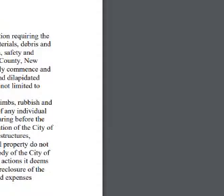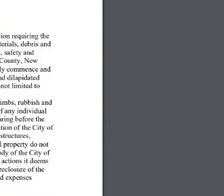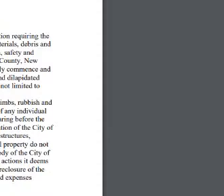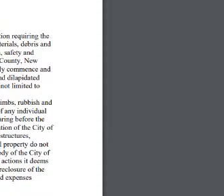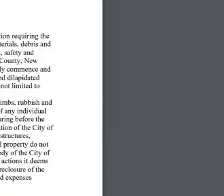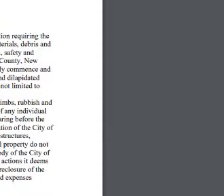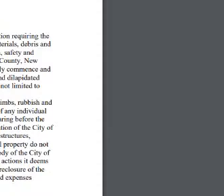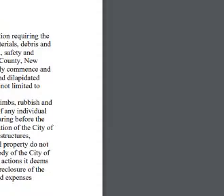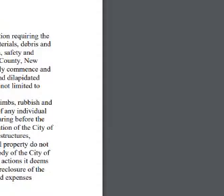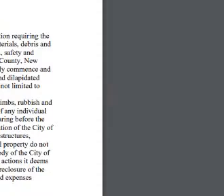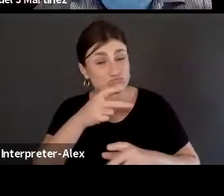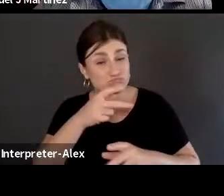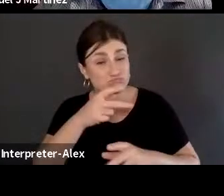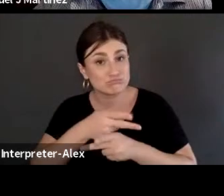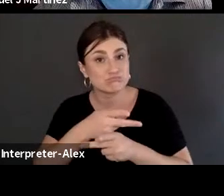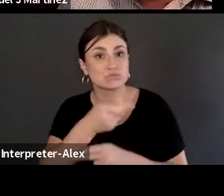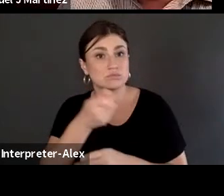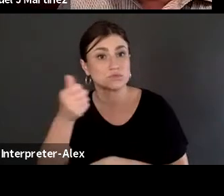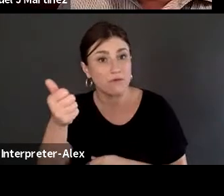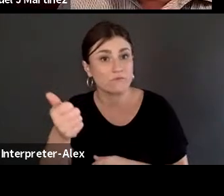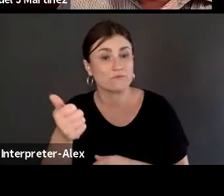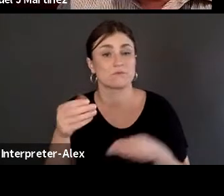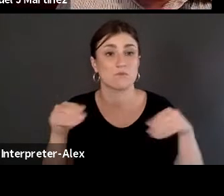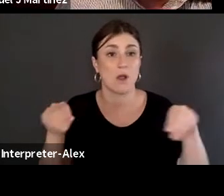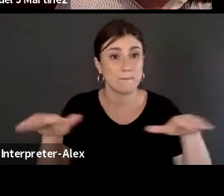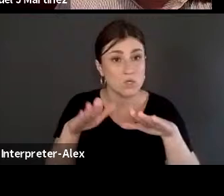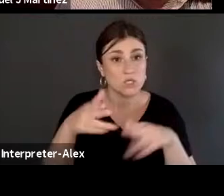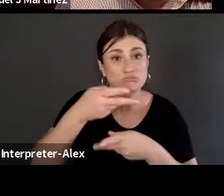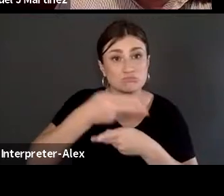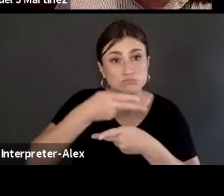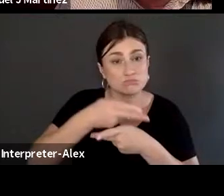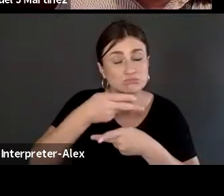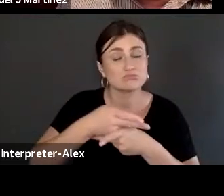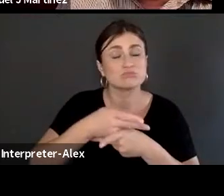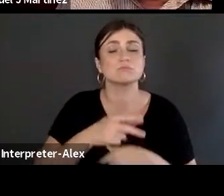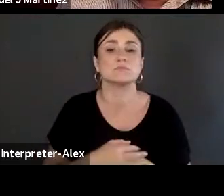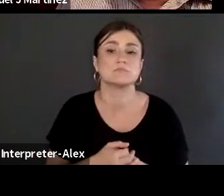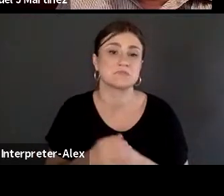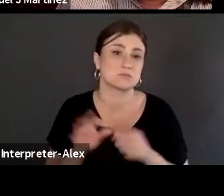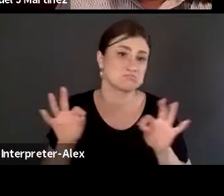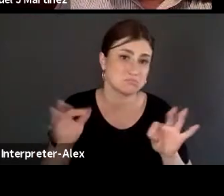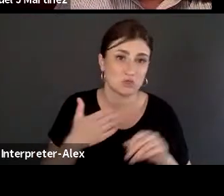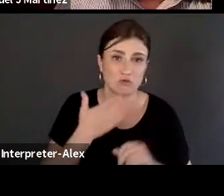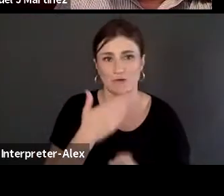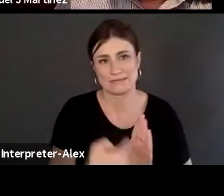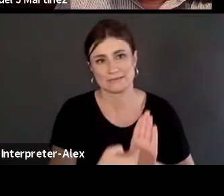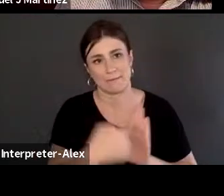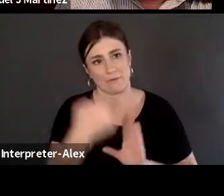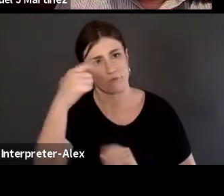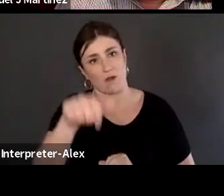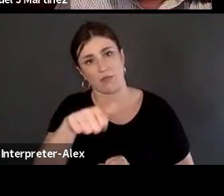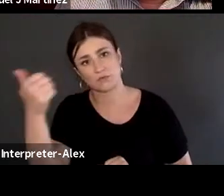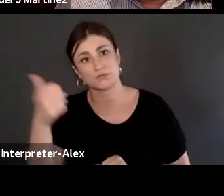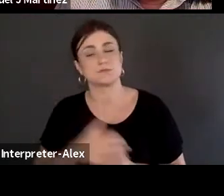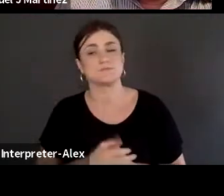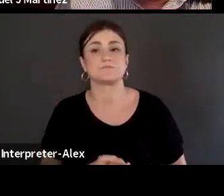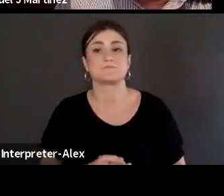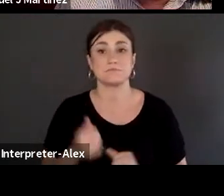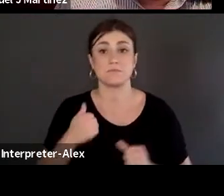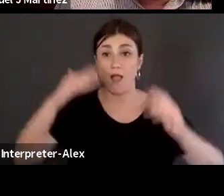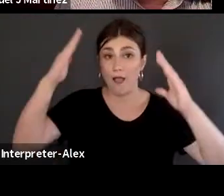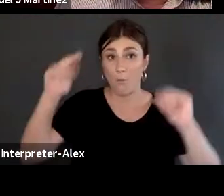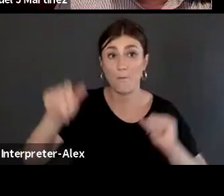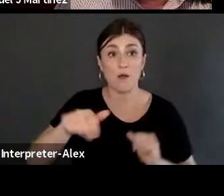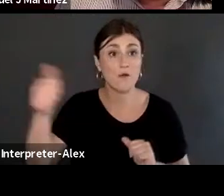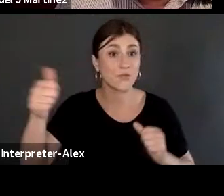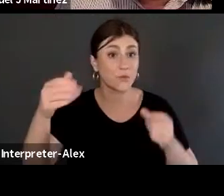take responsibility for their property and are cleaning it up. And so I just want to thank him for that. And I hope the property owners that we do have